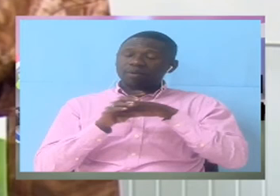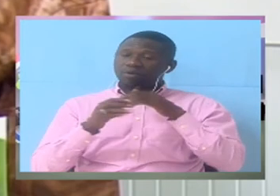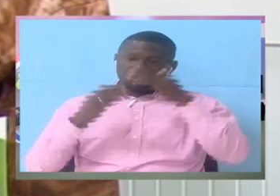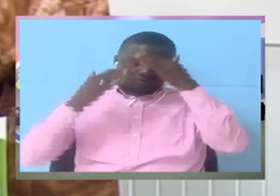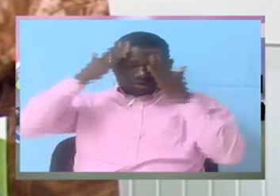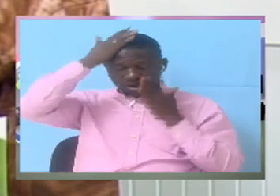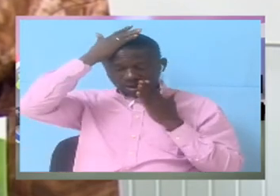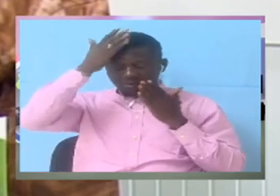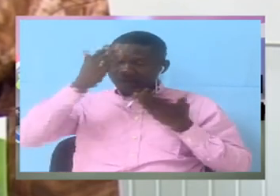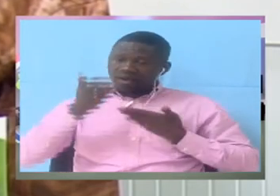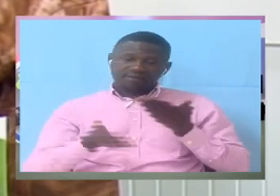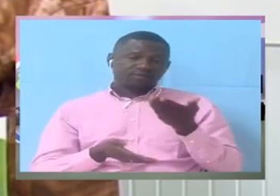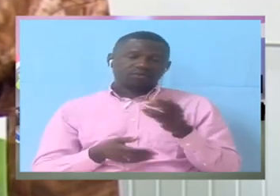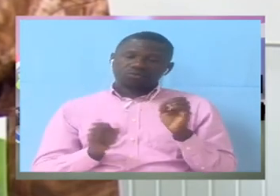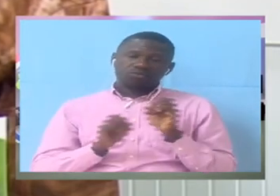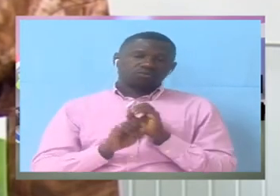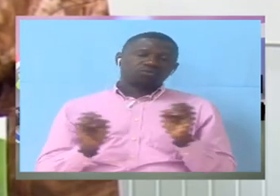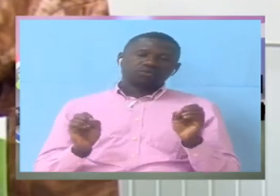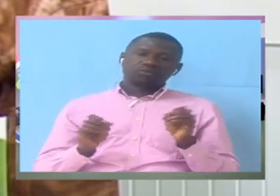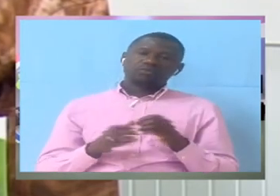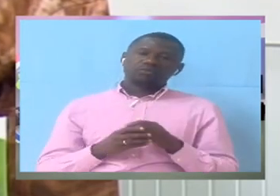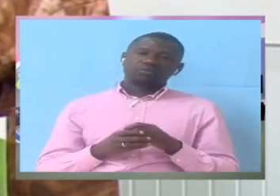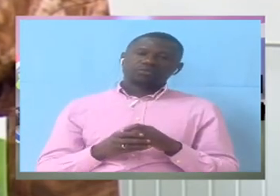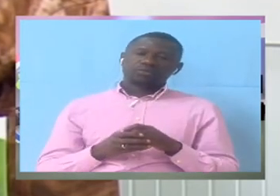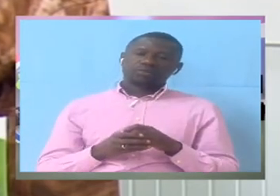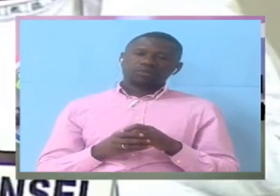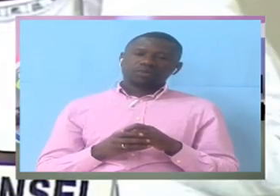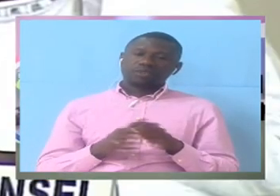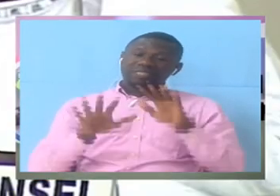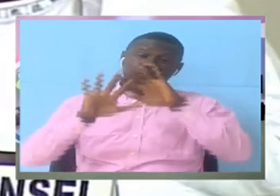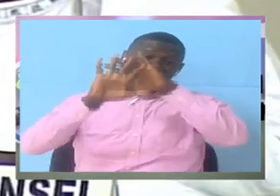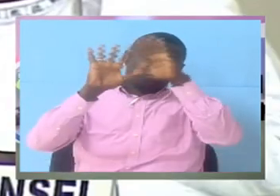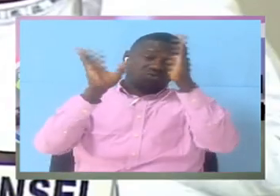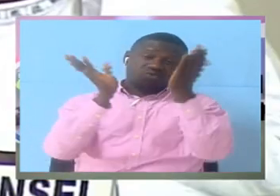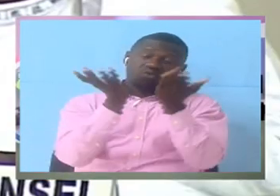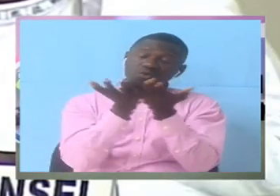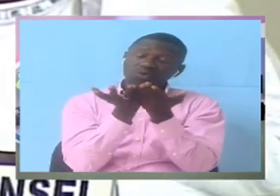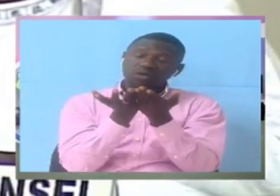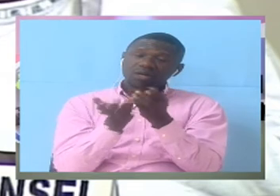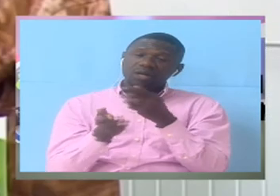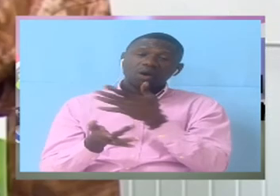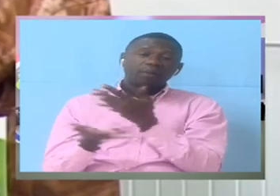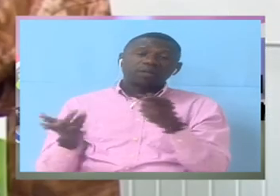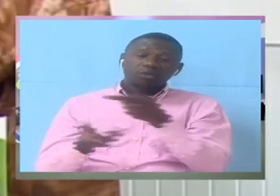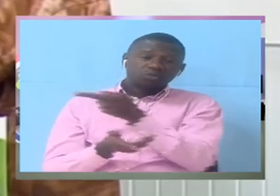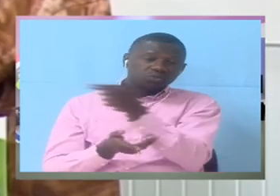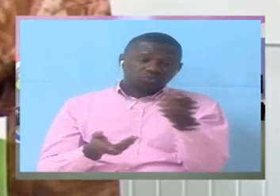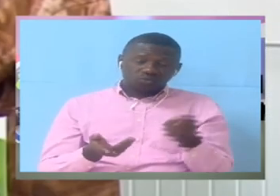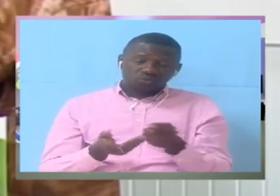never known that they have been soldiers. In total, how many were you?